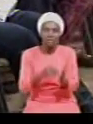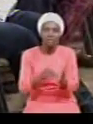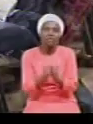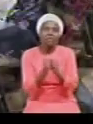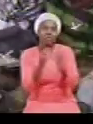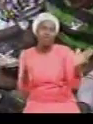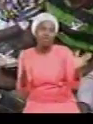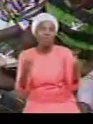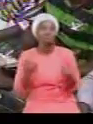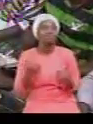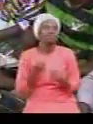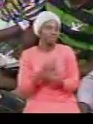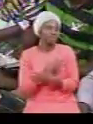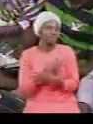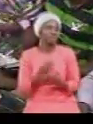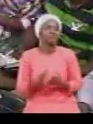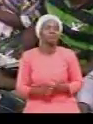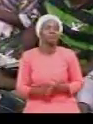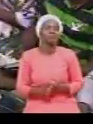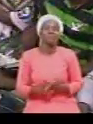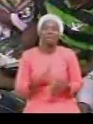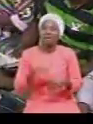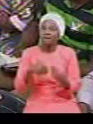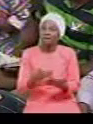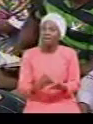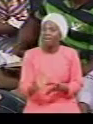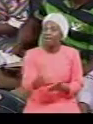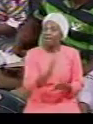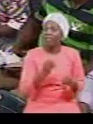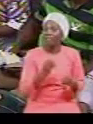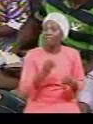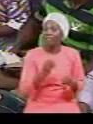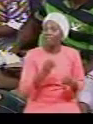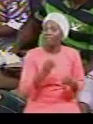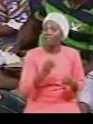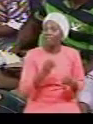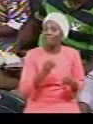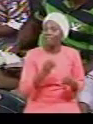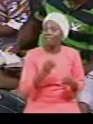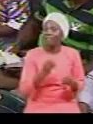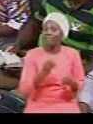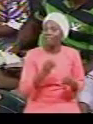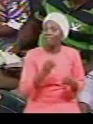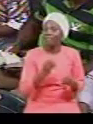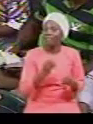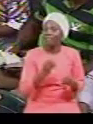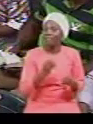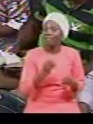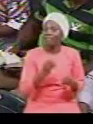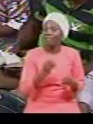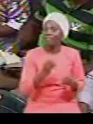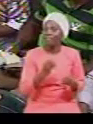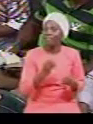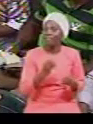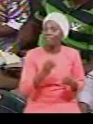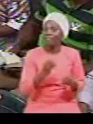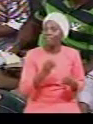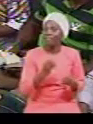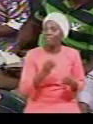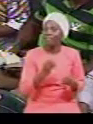loud. All your fears are taken away. Fear of man cleansed